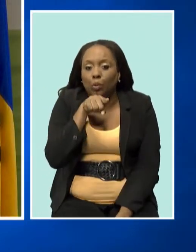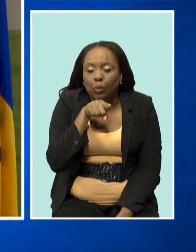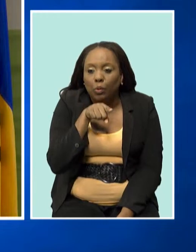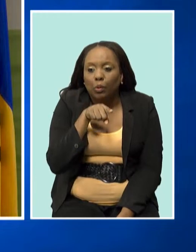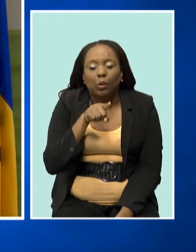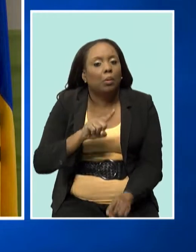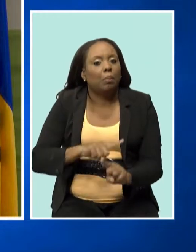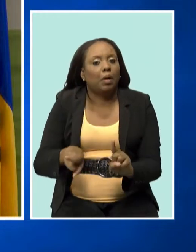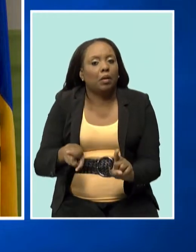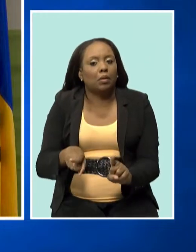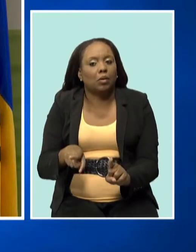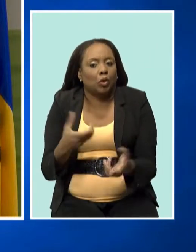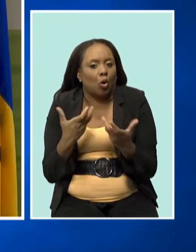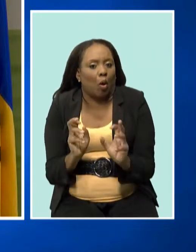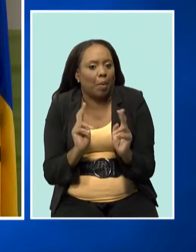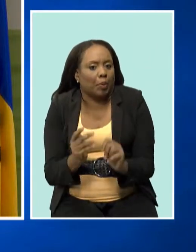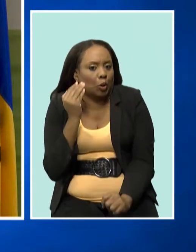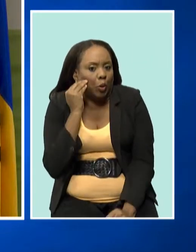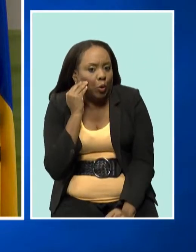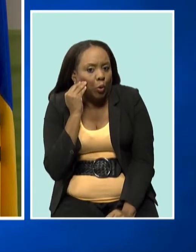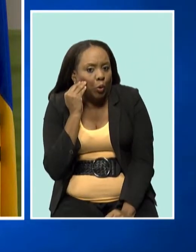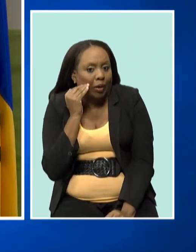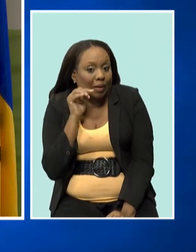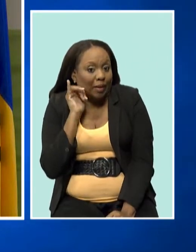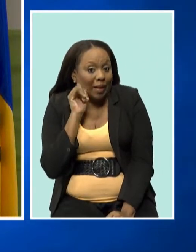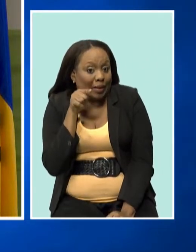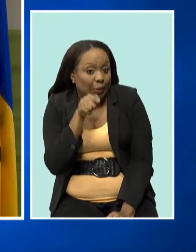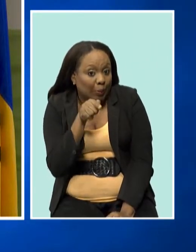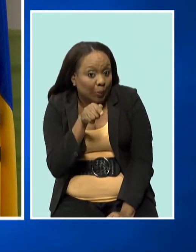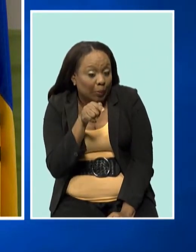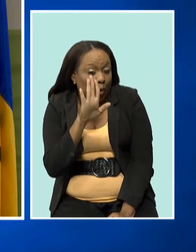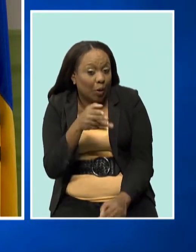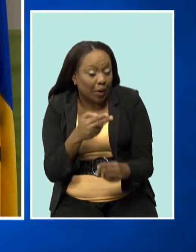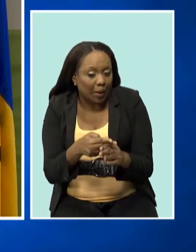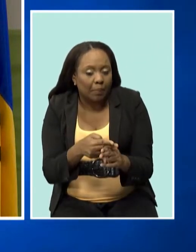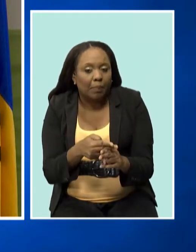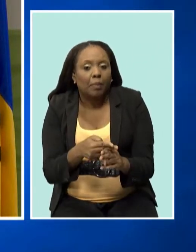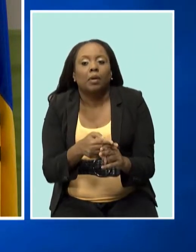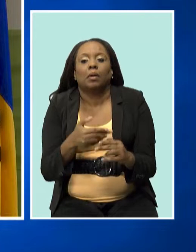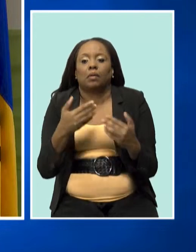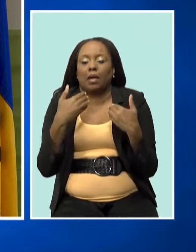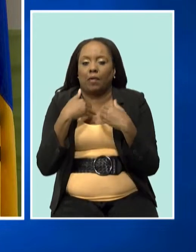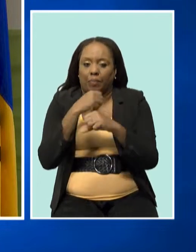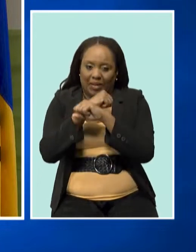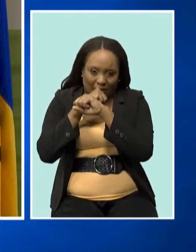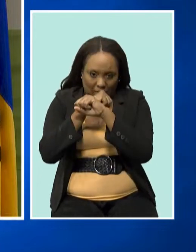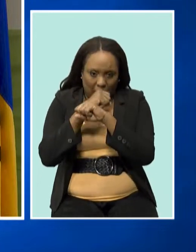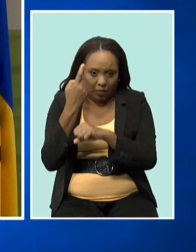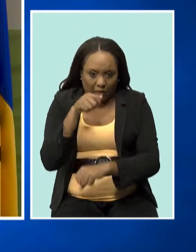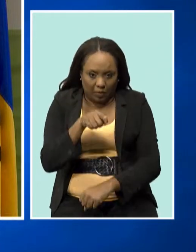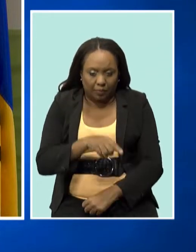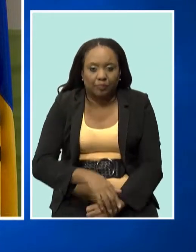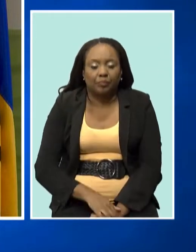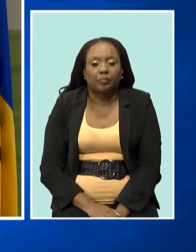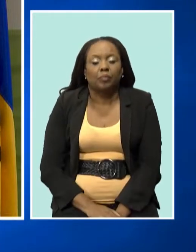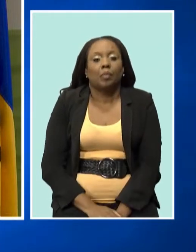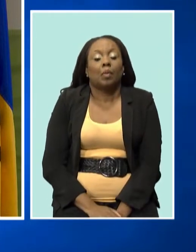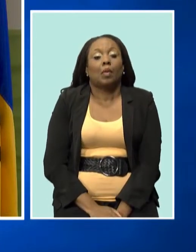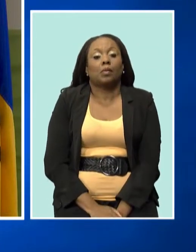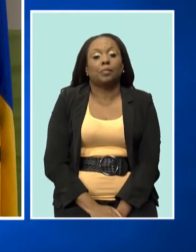accountable. We've had our integrity legislation defeated in the Senate. That was